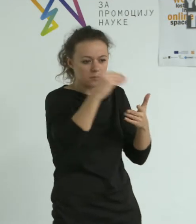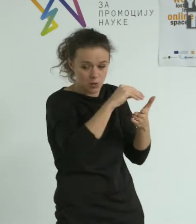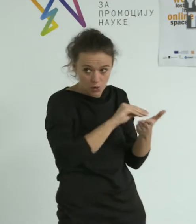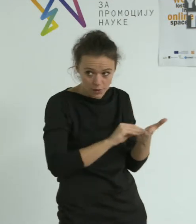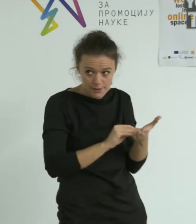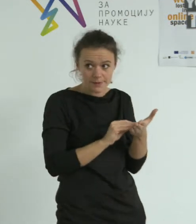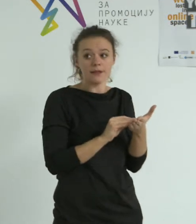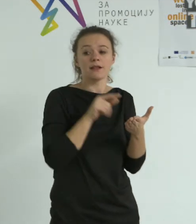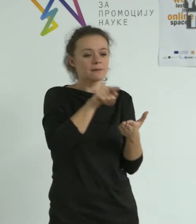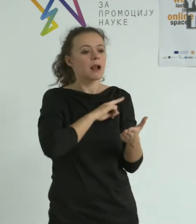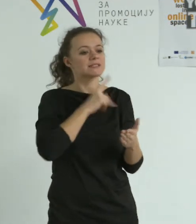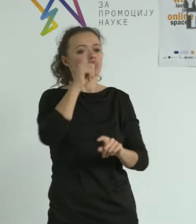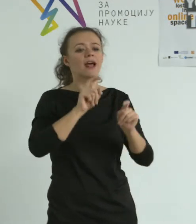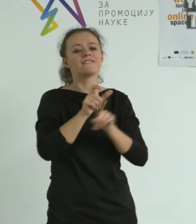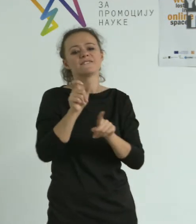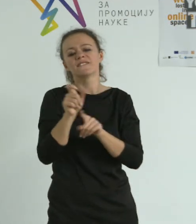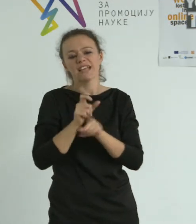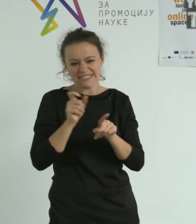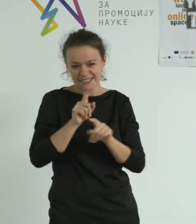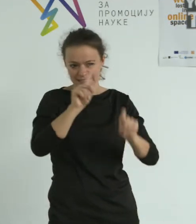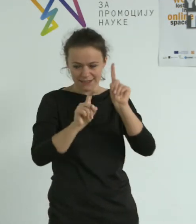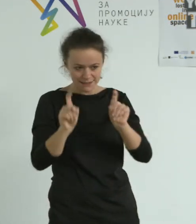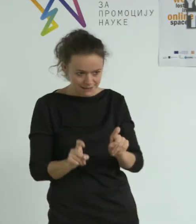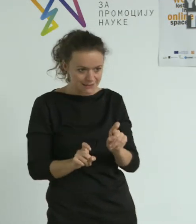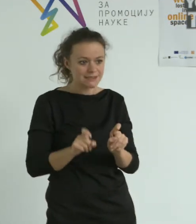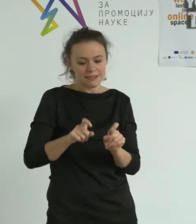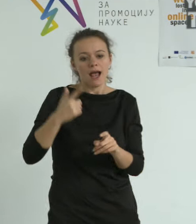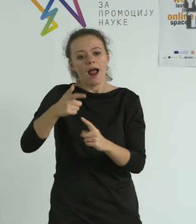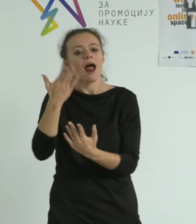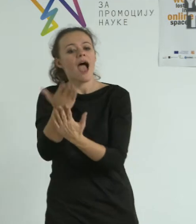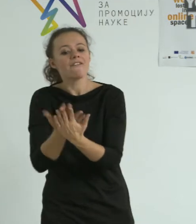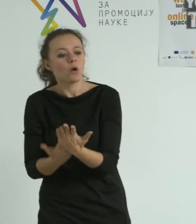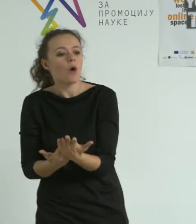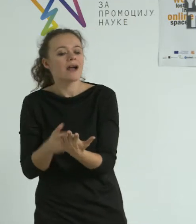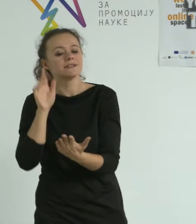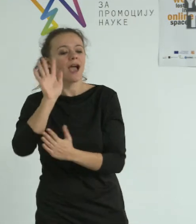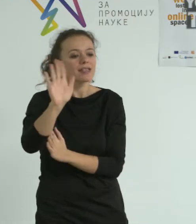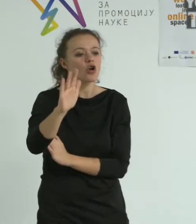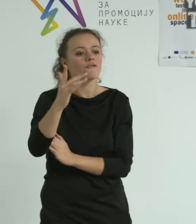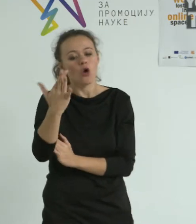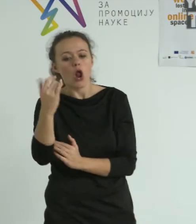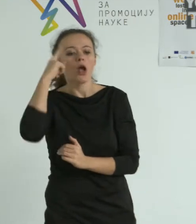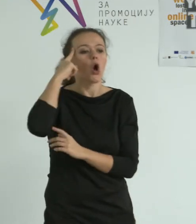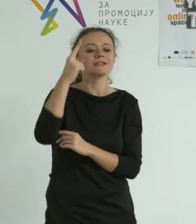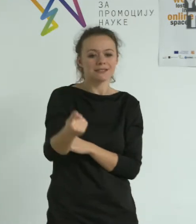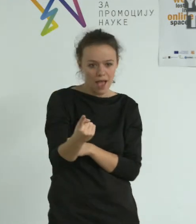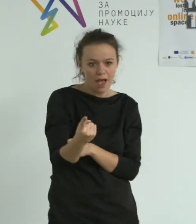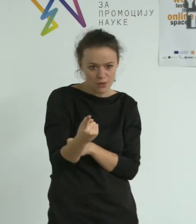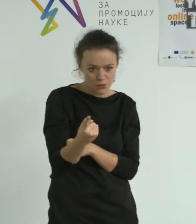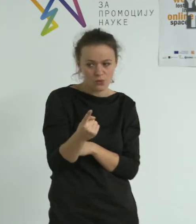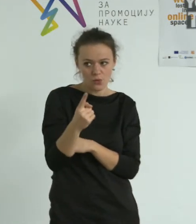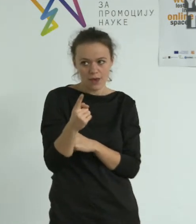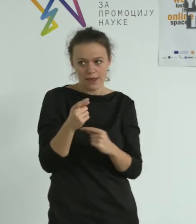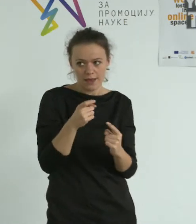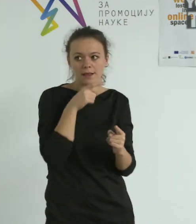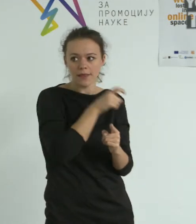questionnaire, a quiz that we used as for evaluation of their knowledge. So we had this same quiz at the beginning,